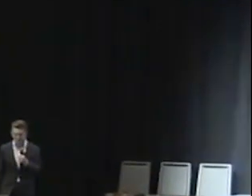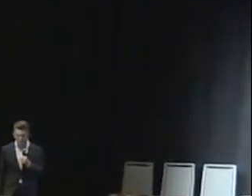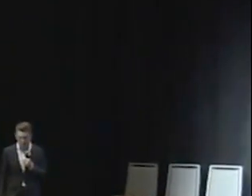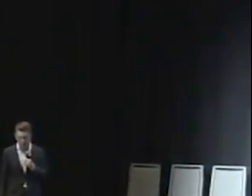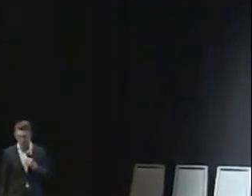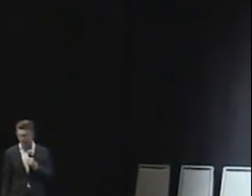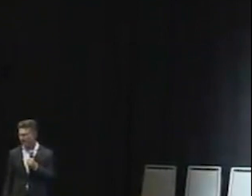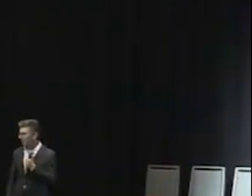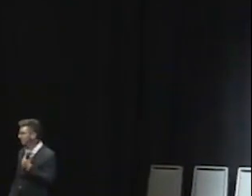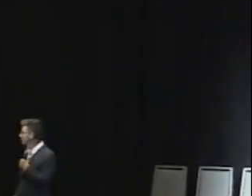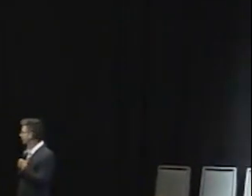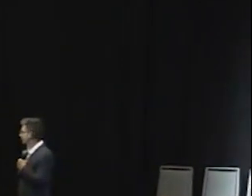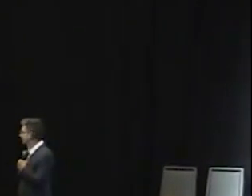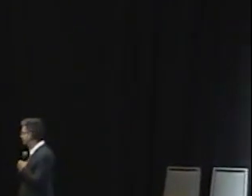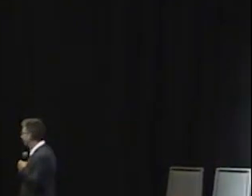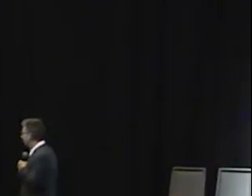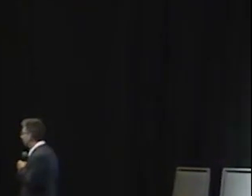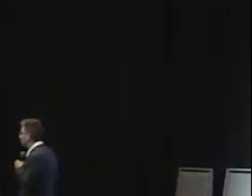It's pretty remarkable.